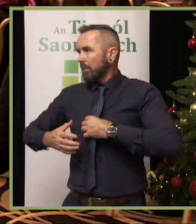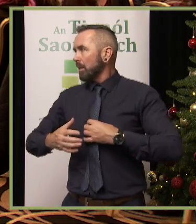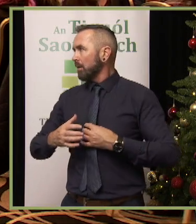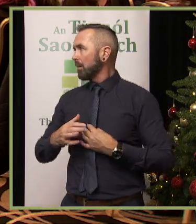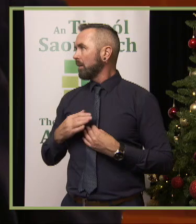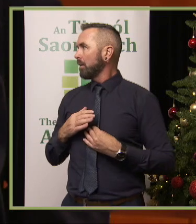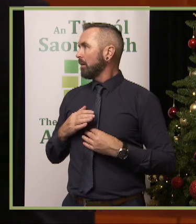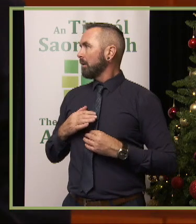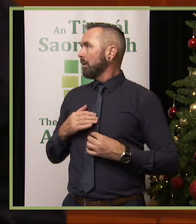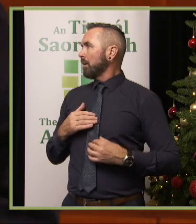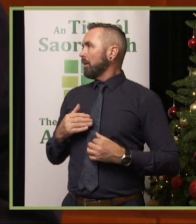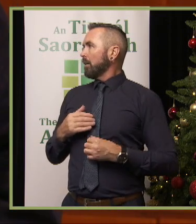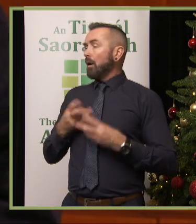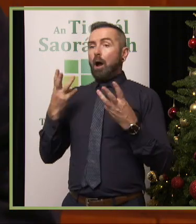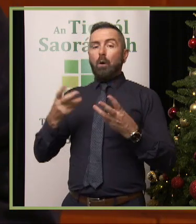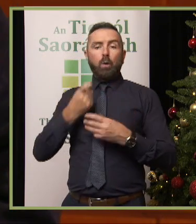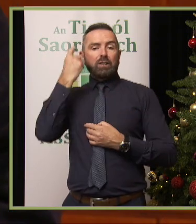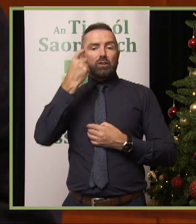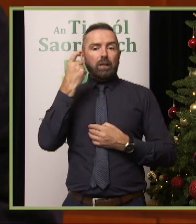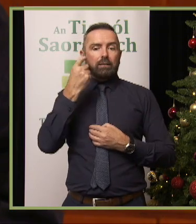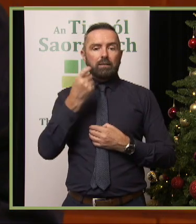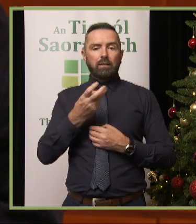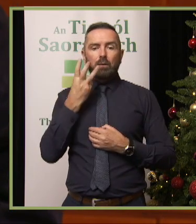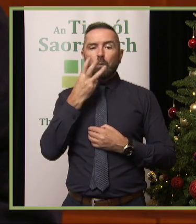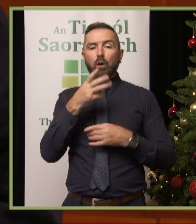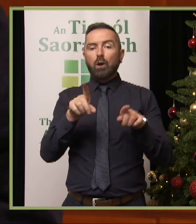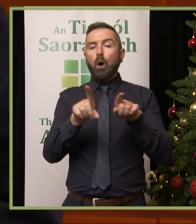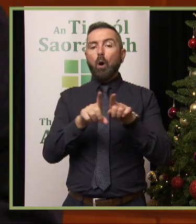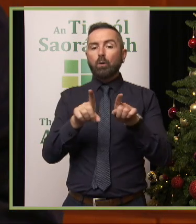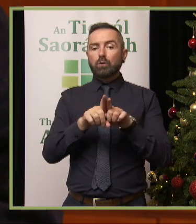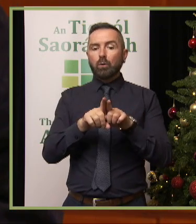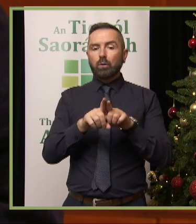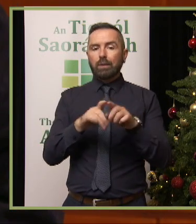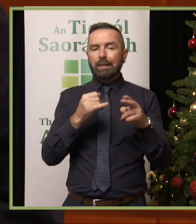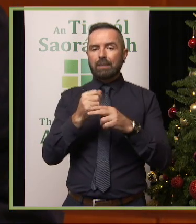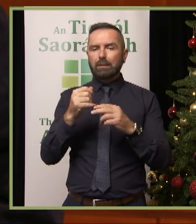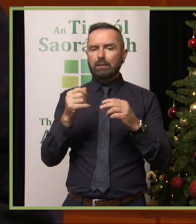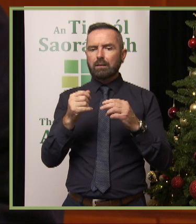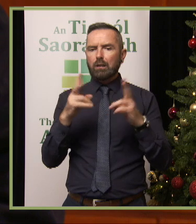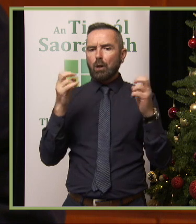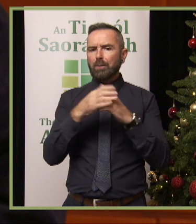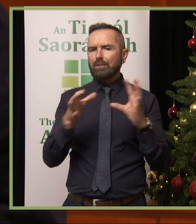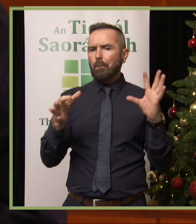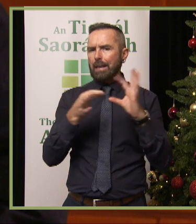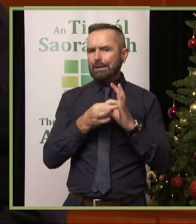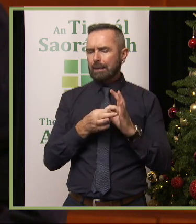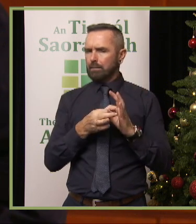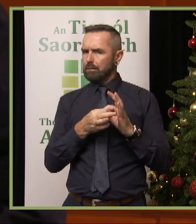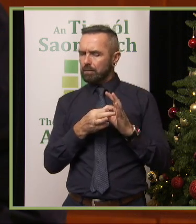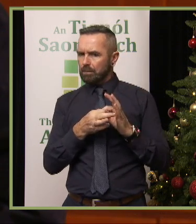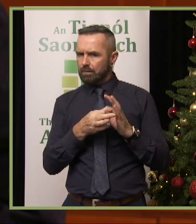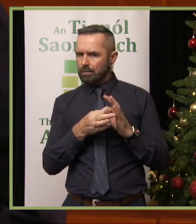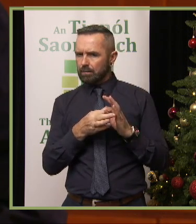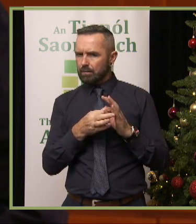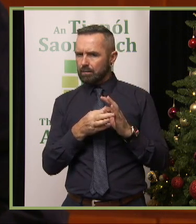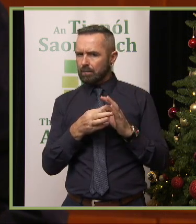Sorry, I'd just like to suggest that we put in the word also in terms of the domestic thing, because otherwise it sort of nearly suggests that, I mean, the